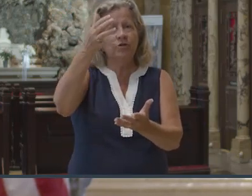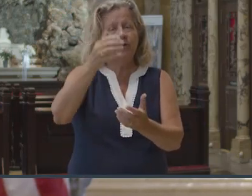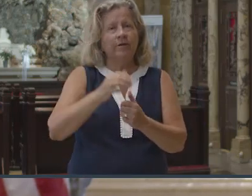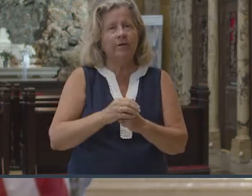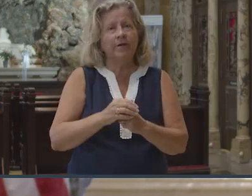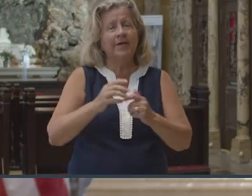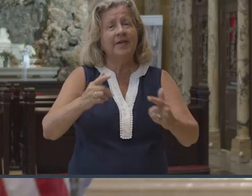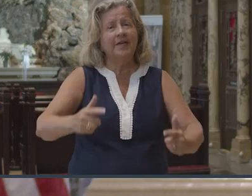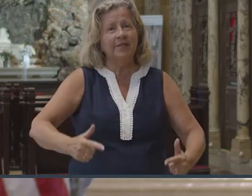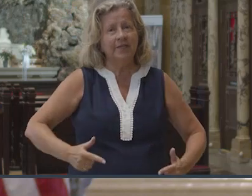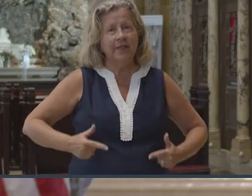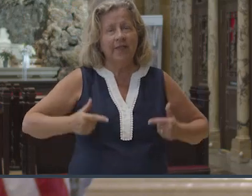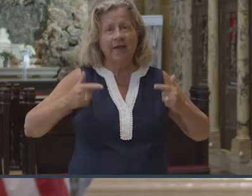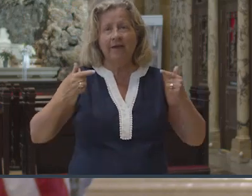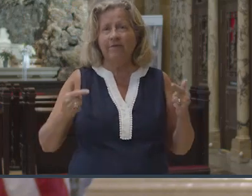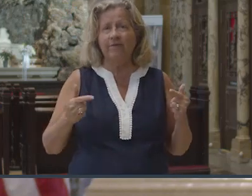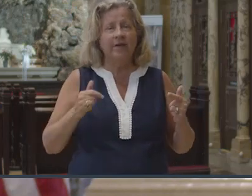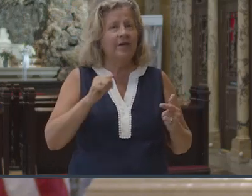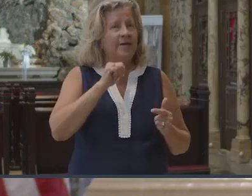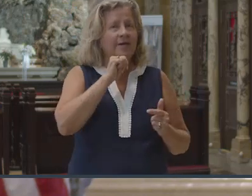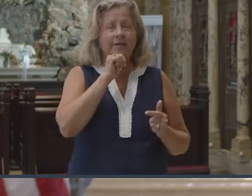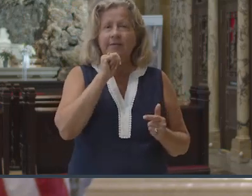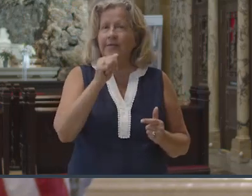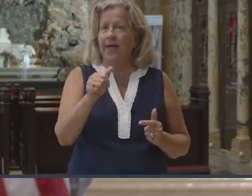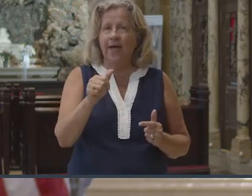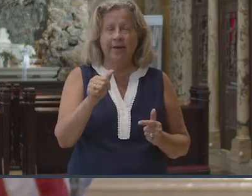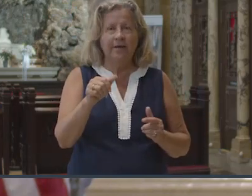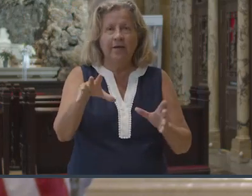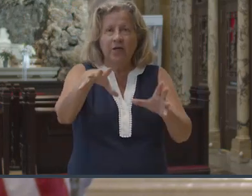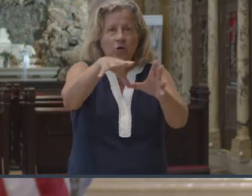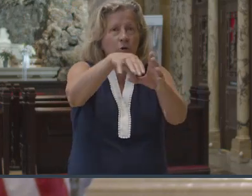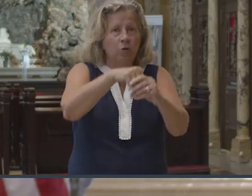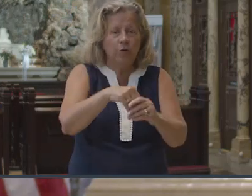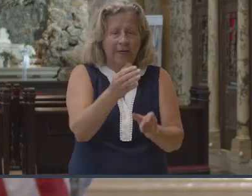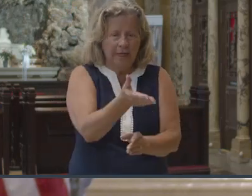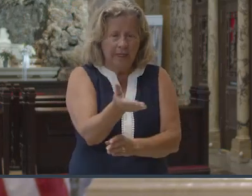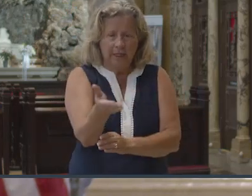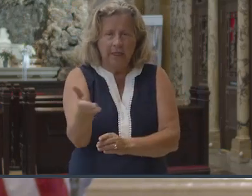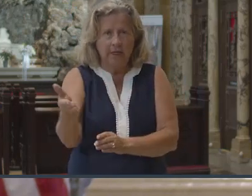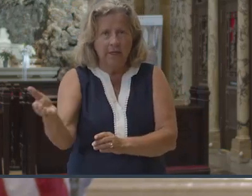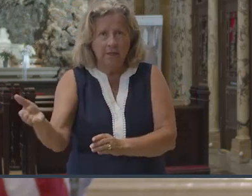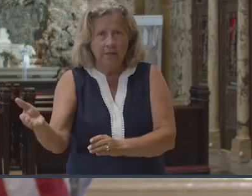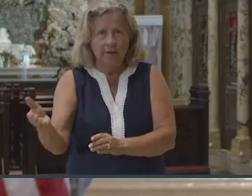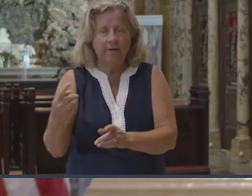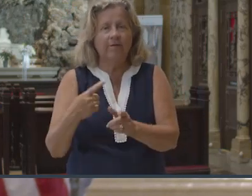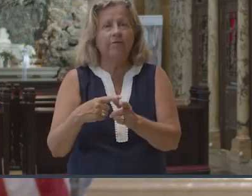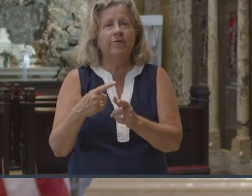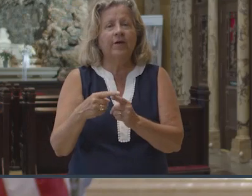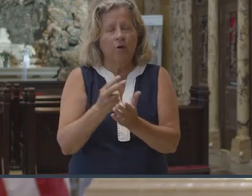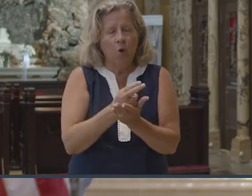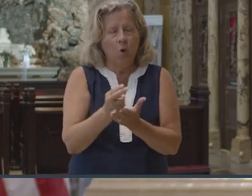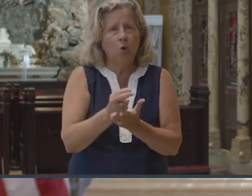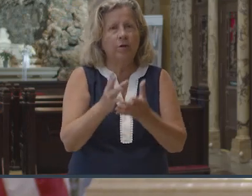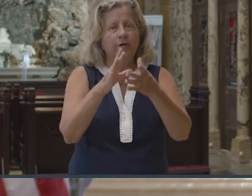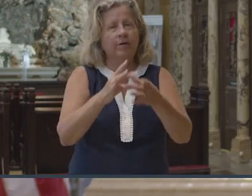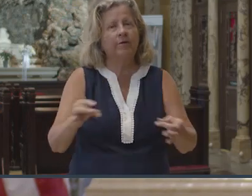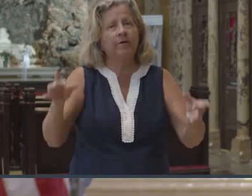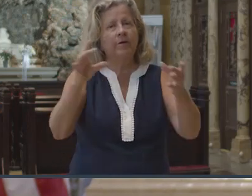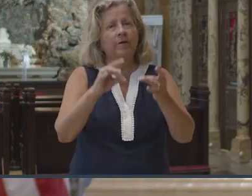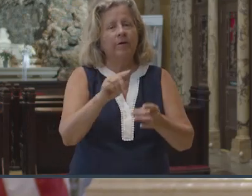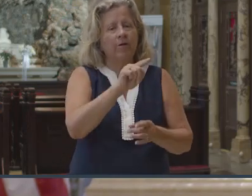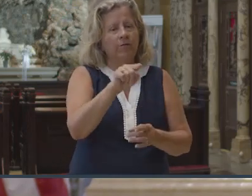life does not consist of possessions." Then he told them a parable. There was a rich